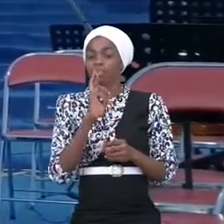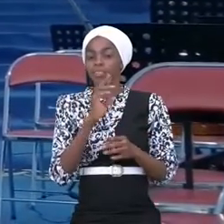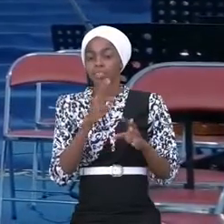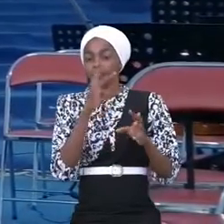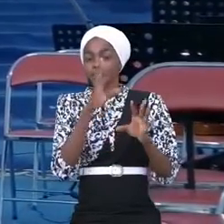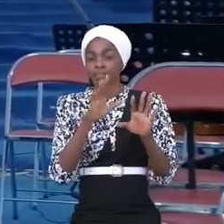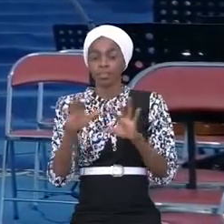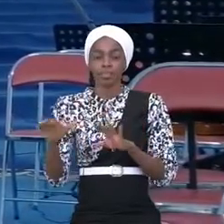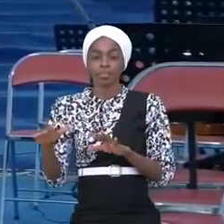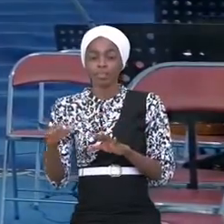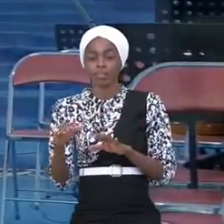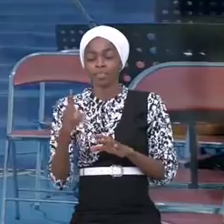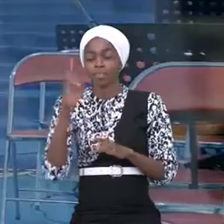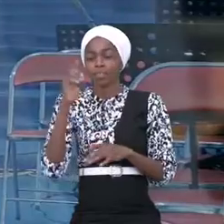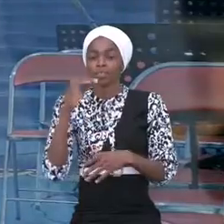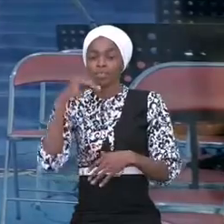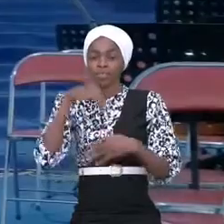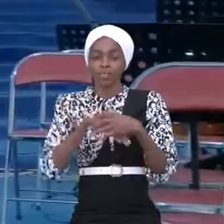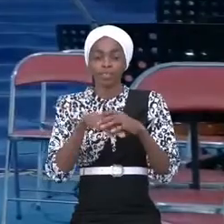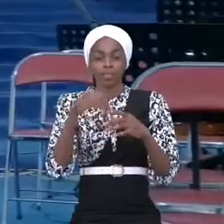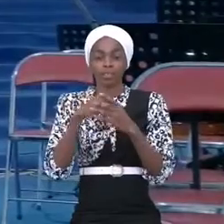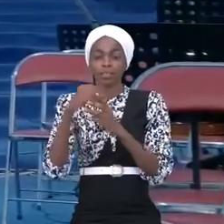O wa nu Elijah.